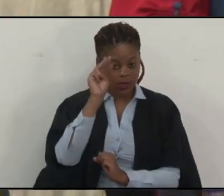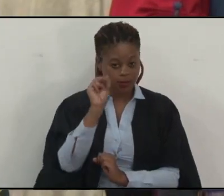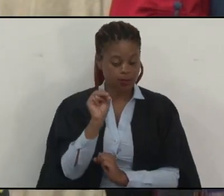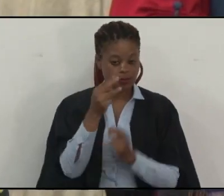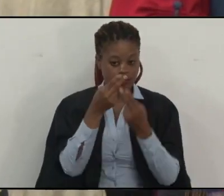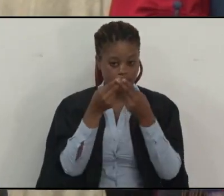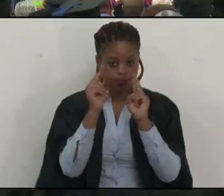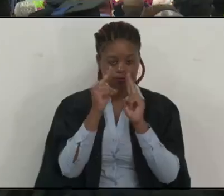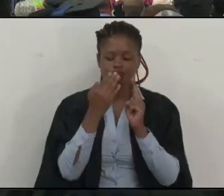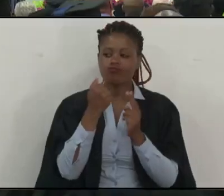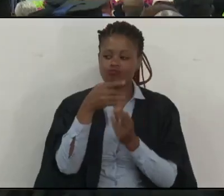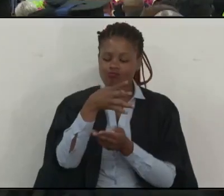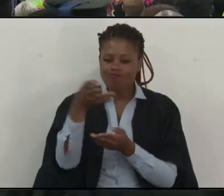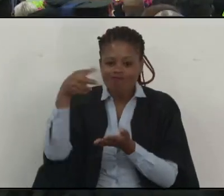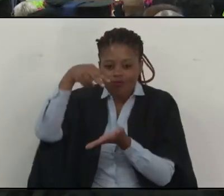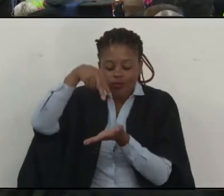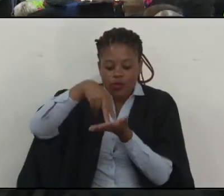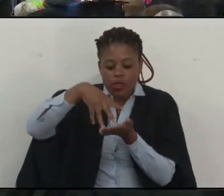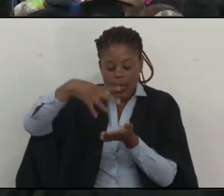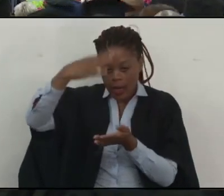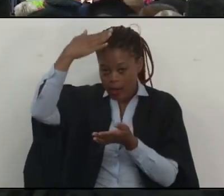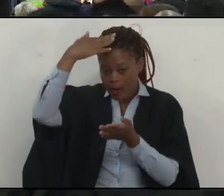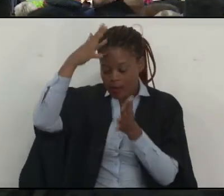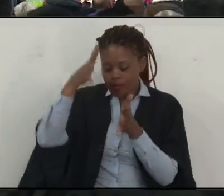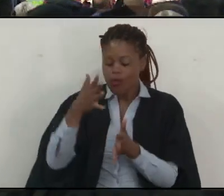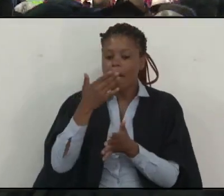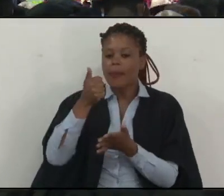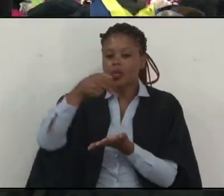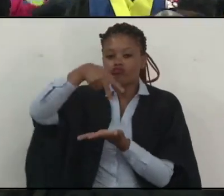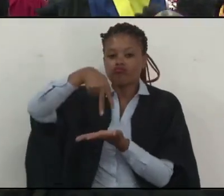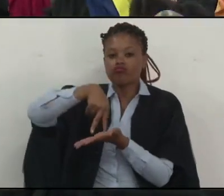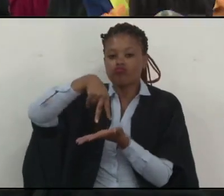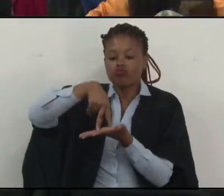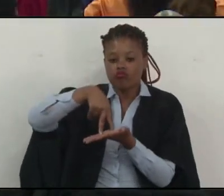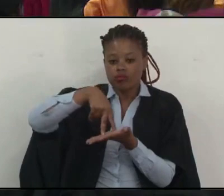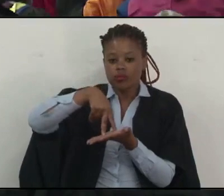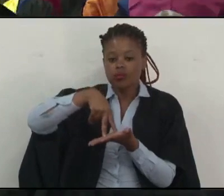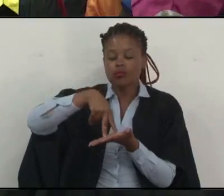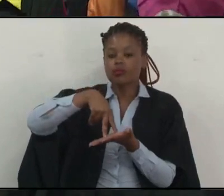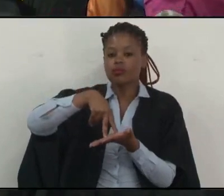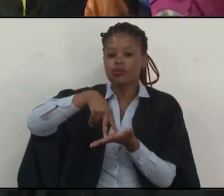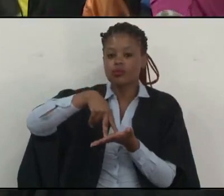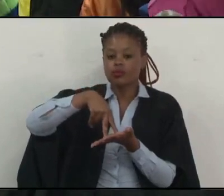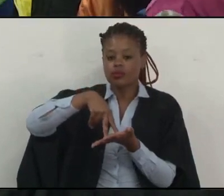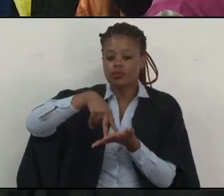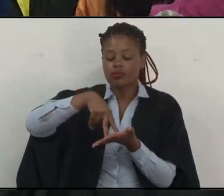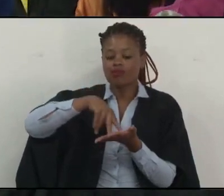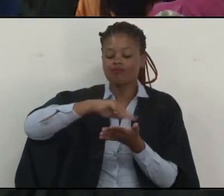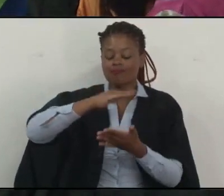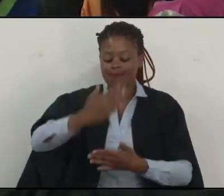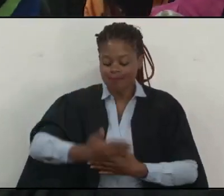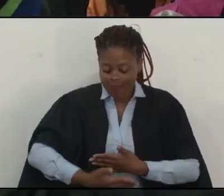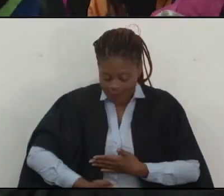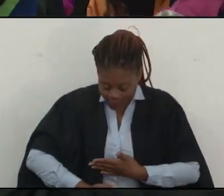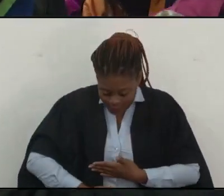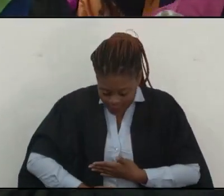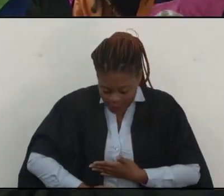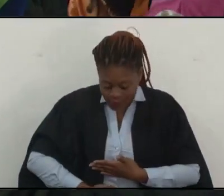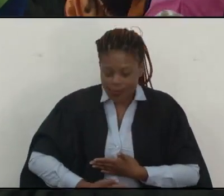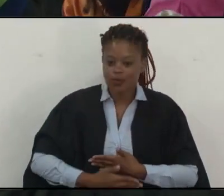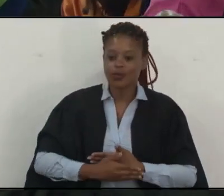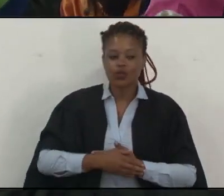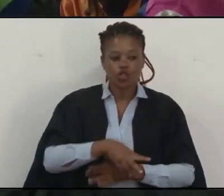University. I'd like you to stand, all the graduates to stand, and just take a